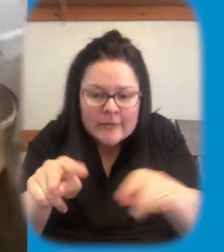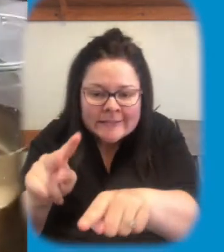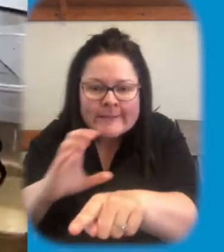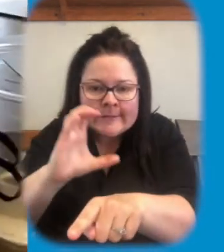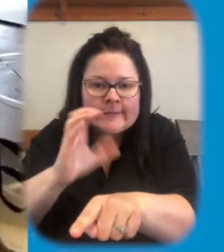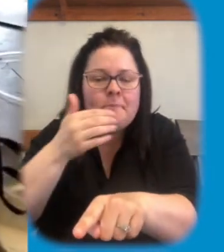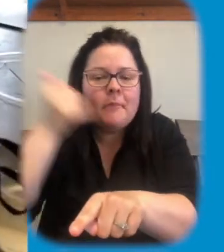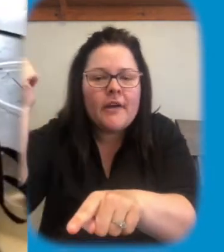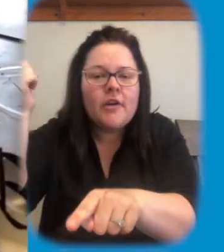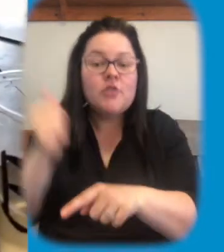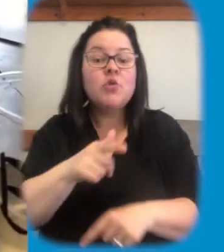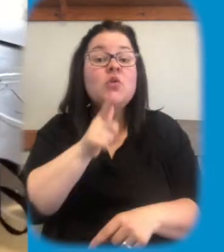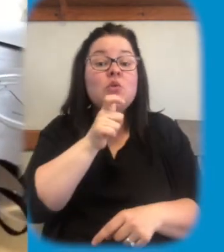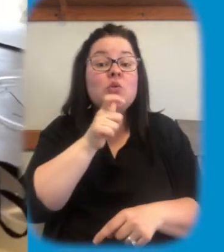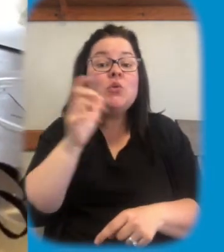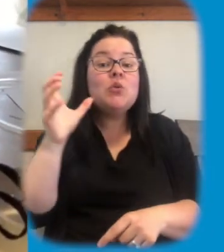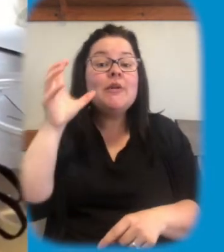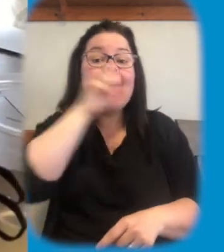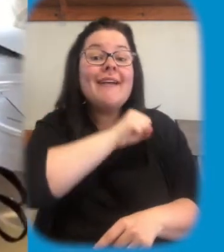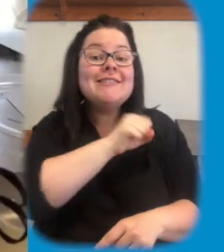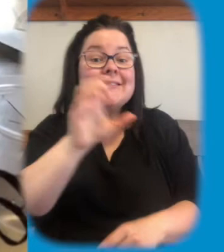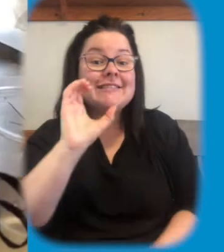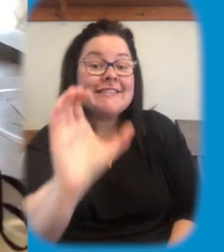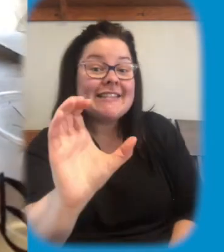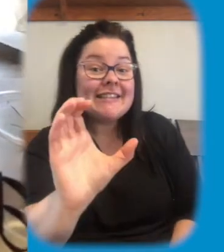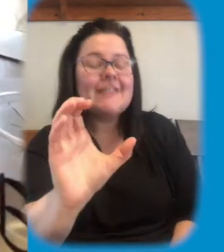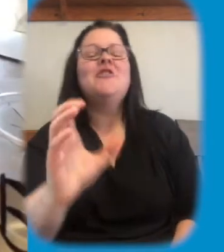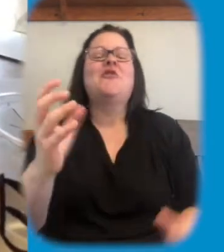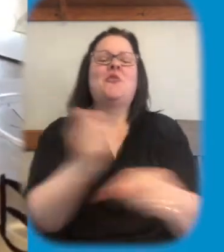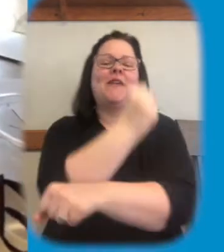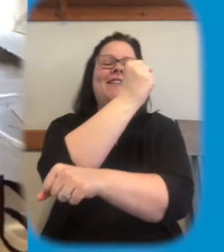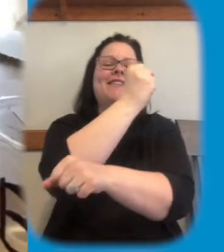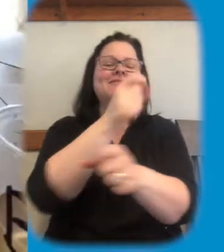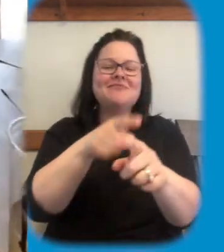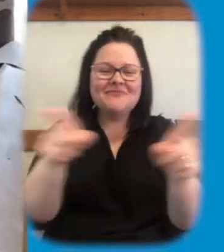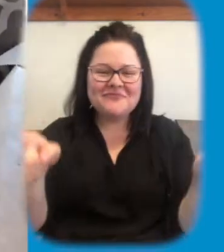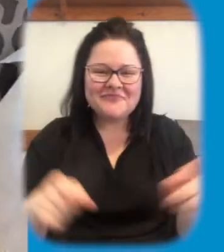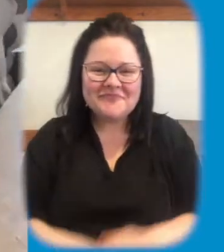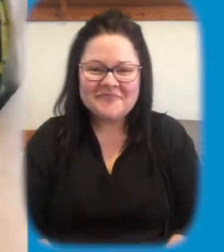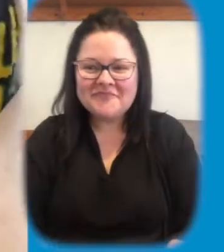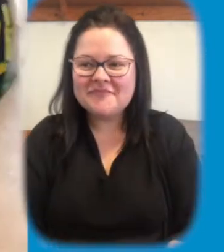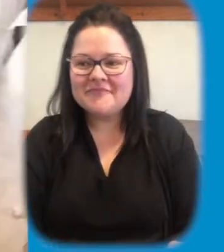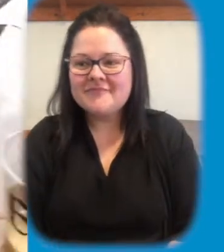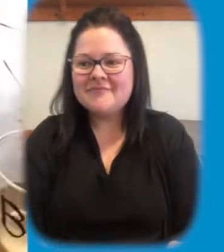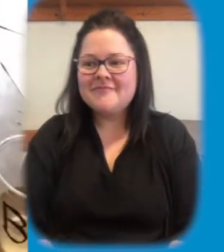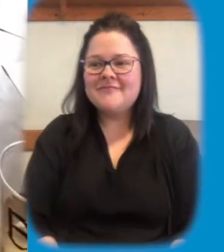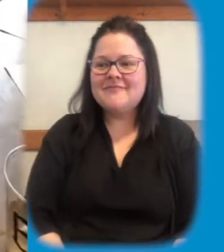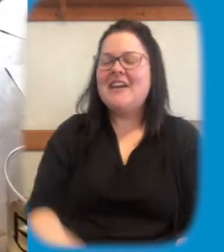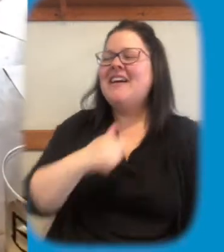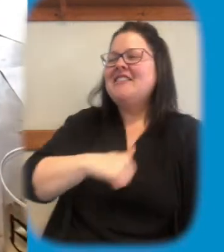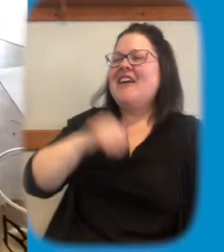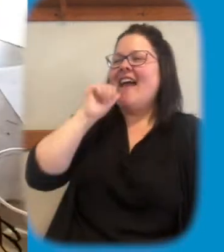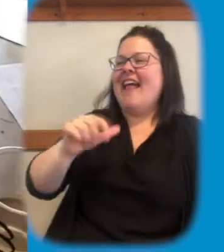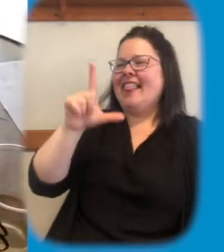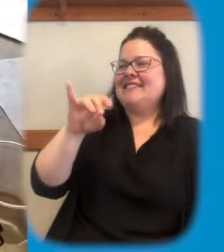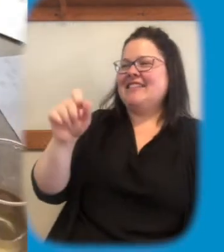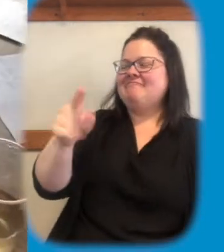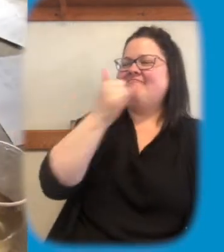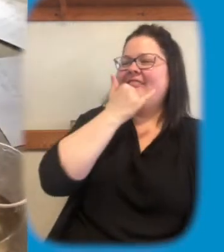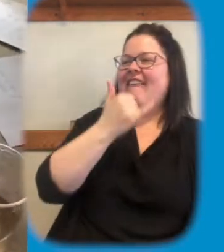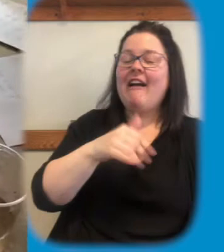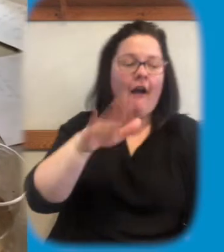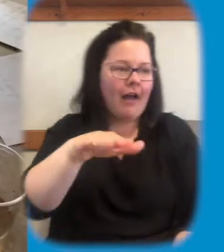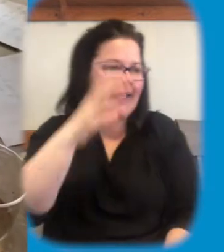So everyone who guessed C are the winner. Good job. Plus, I'm sorry, Auntie Lisa, that you got it